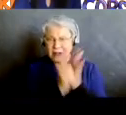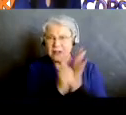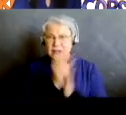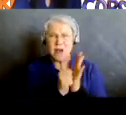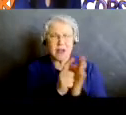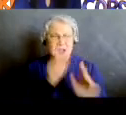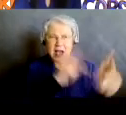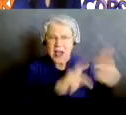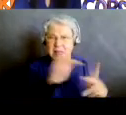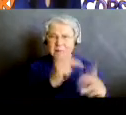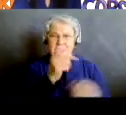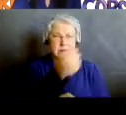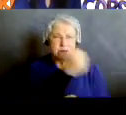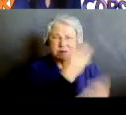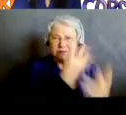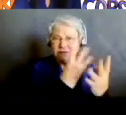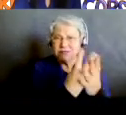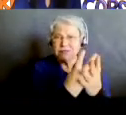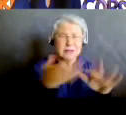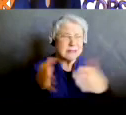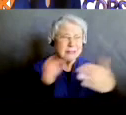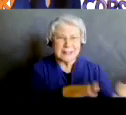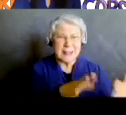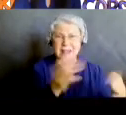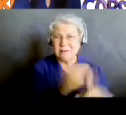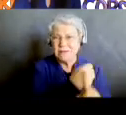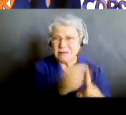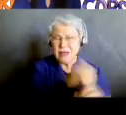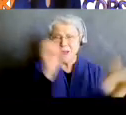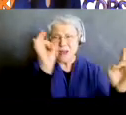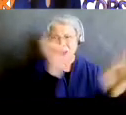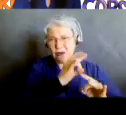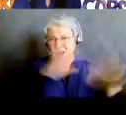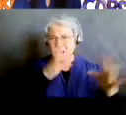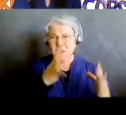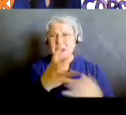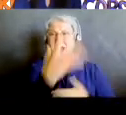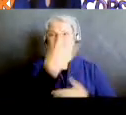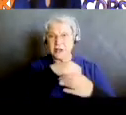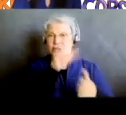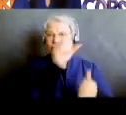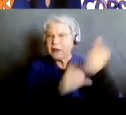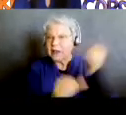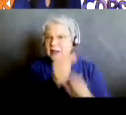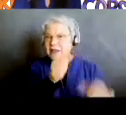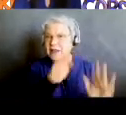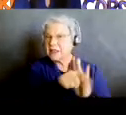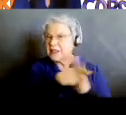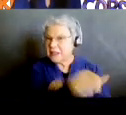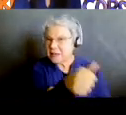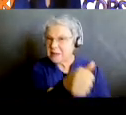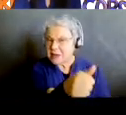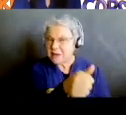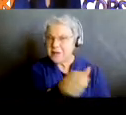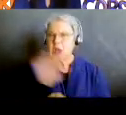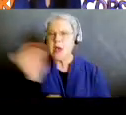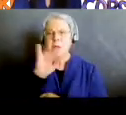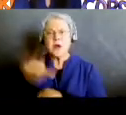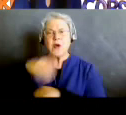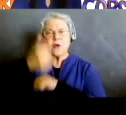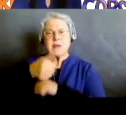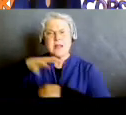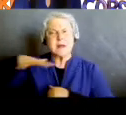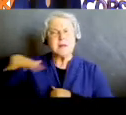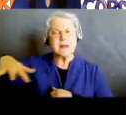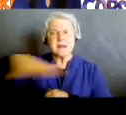expulsion, and death in all kinds of horrifying ways, including by their own hands, right? It is also about creating conditions globally where